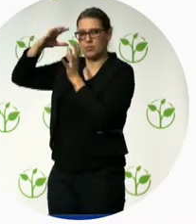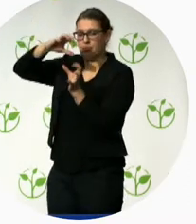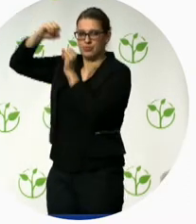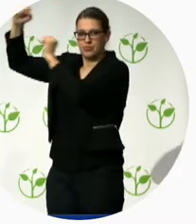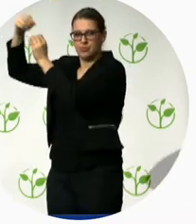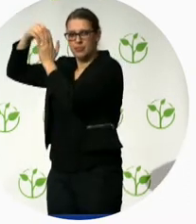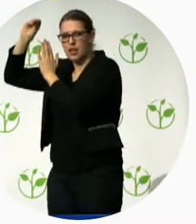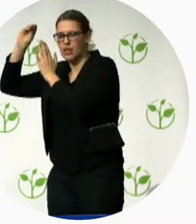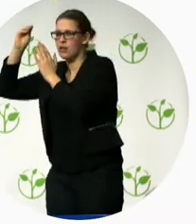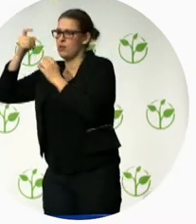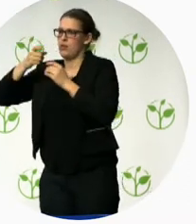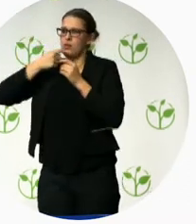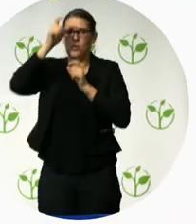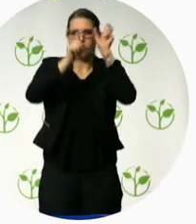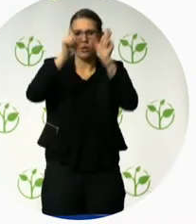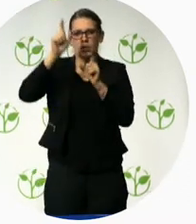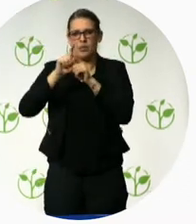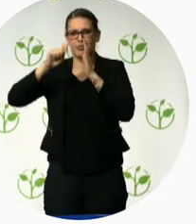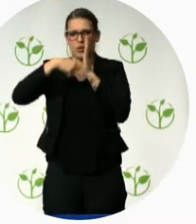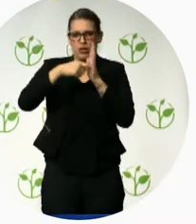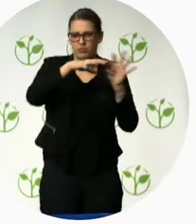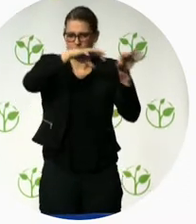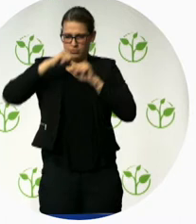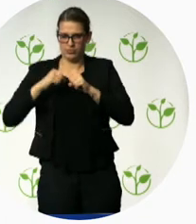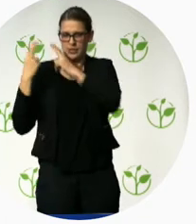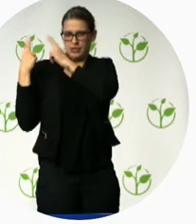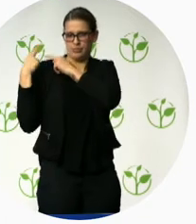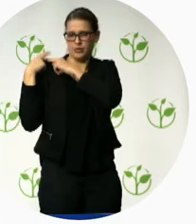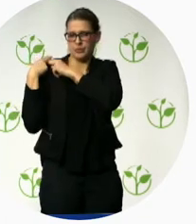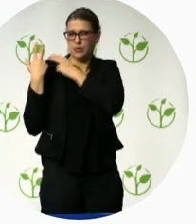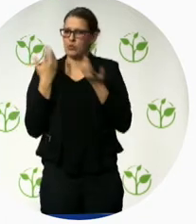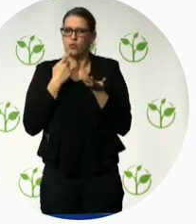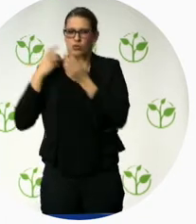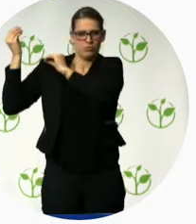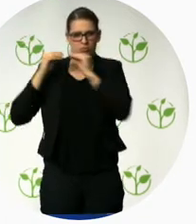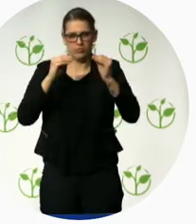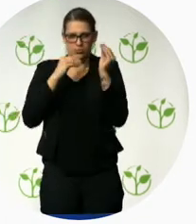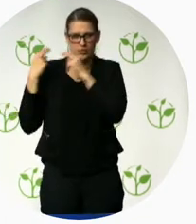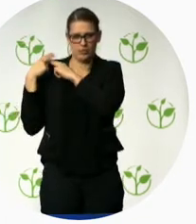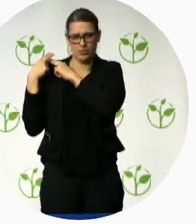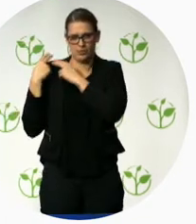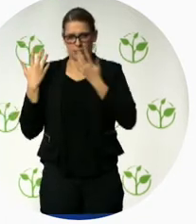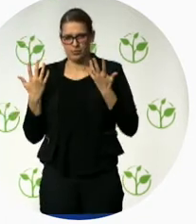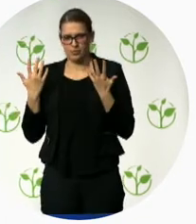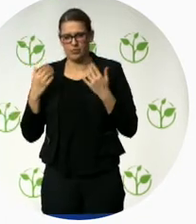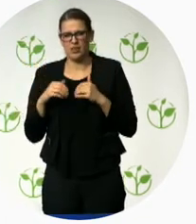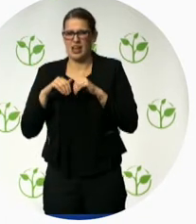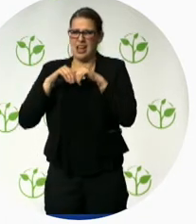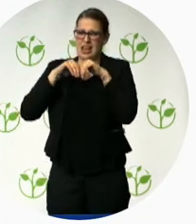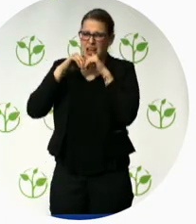think are the key, I would say it's key criteria necessary to make sure that that happens, so that if